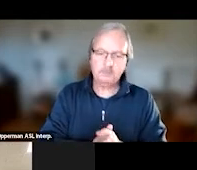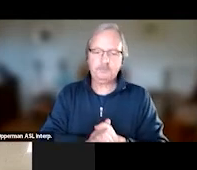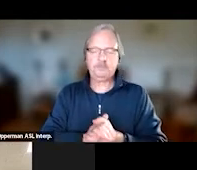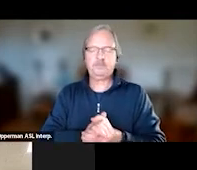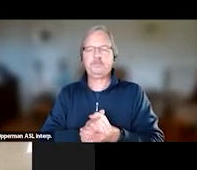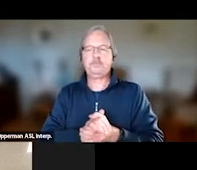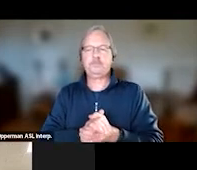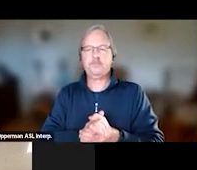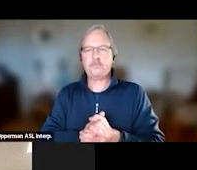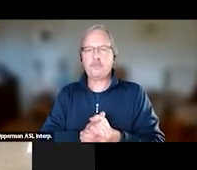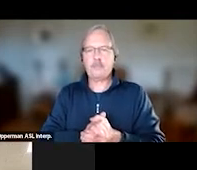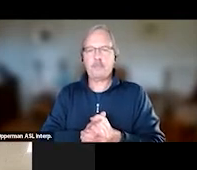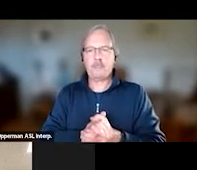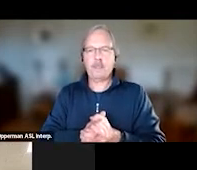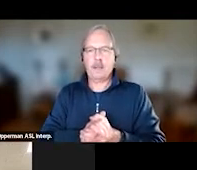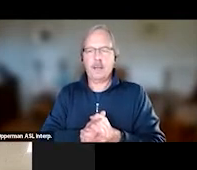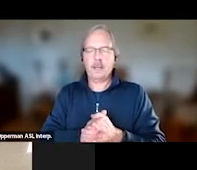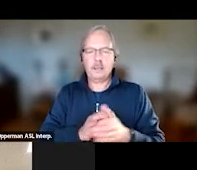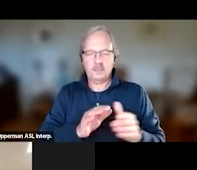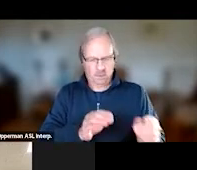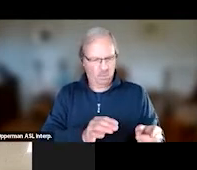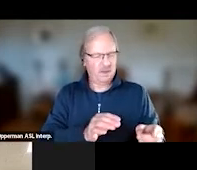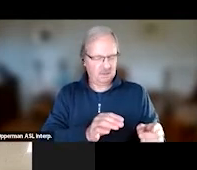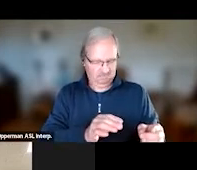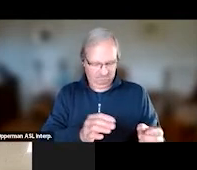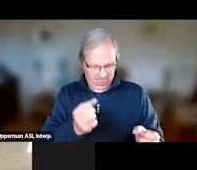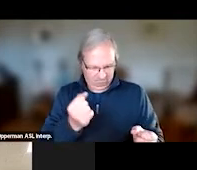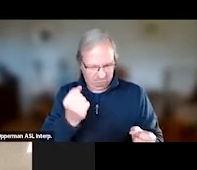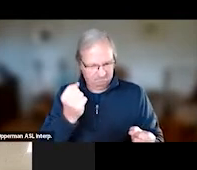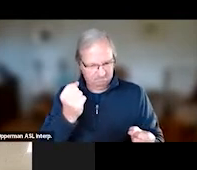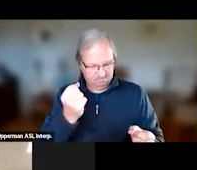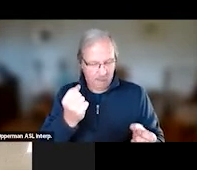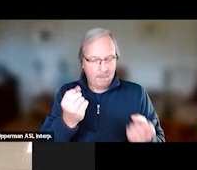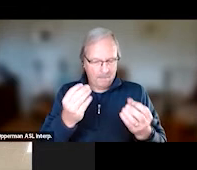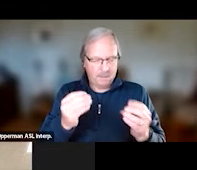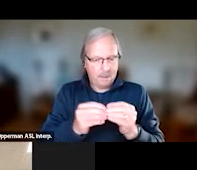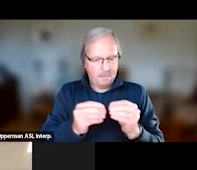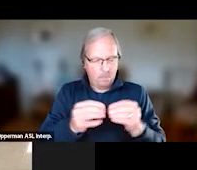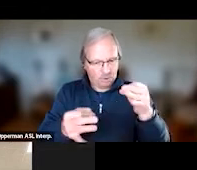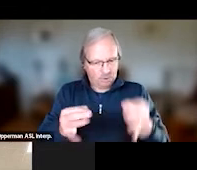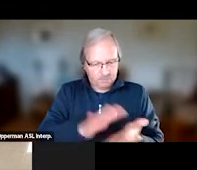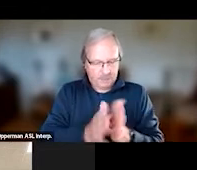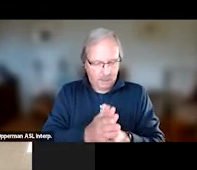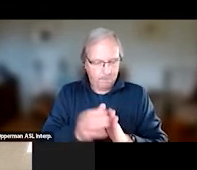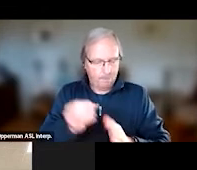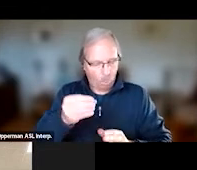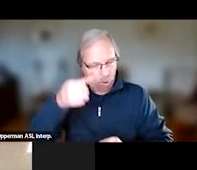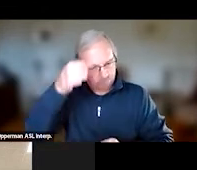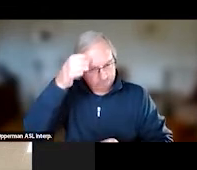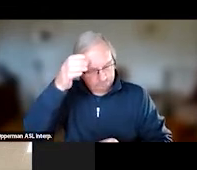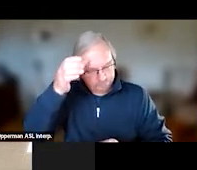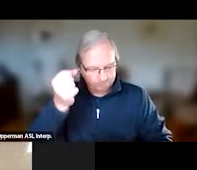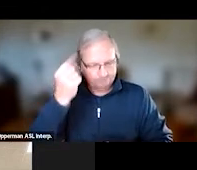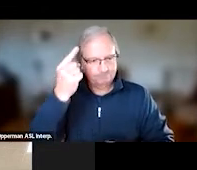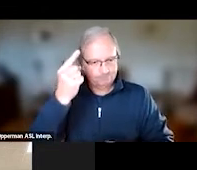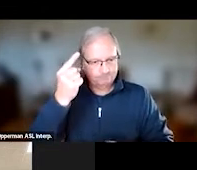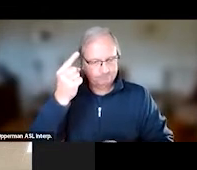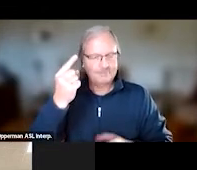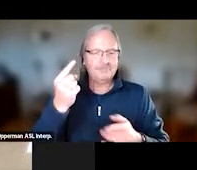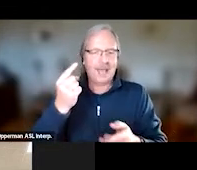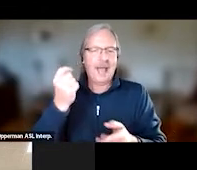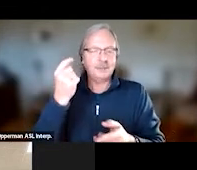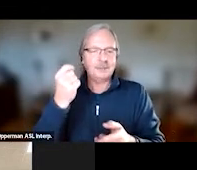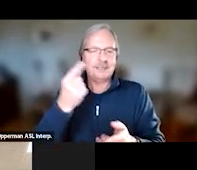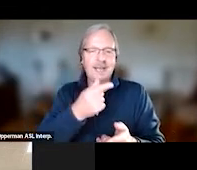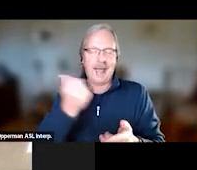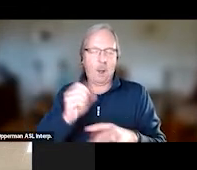we were able to move the dial quite effectively, I think, on a number of the other medications, and our judges' understanding of the